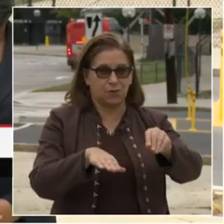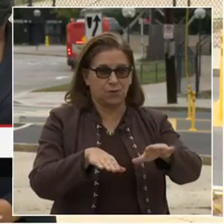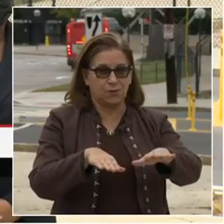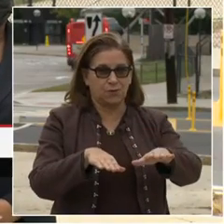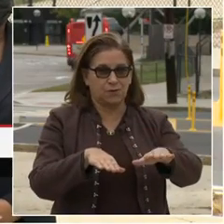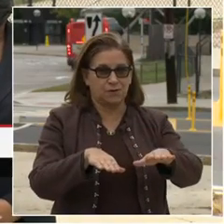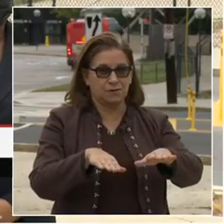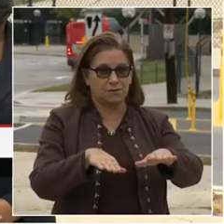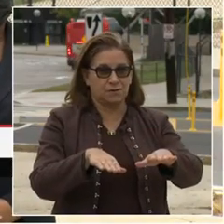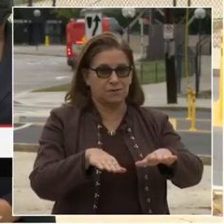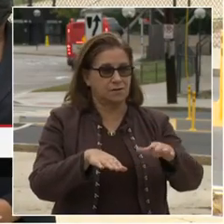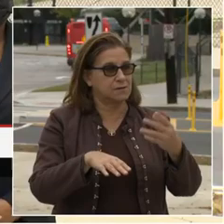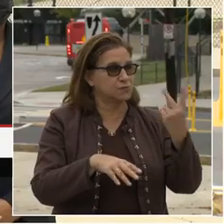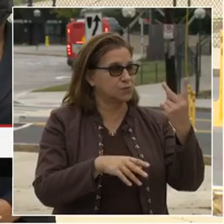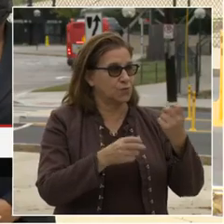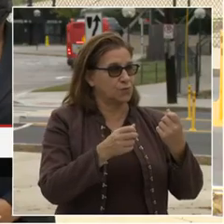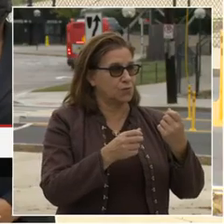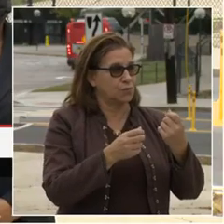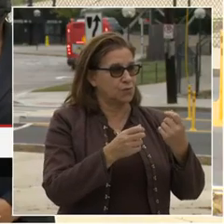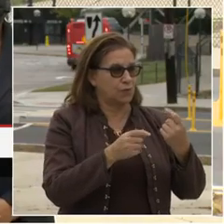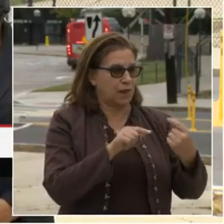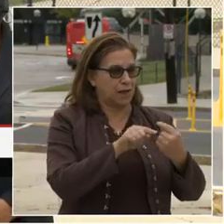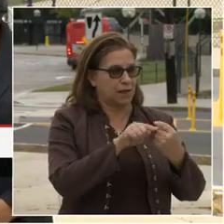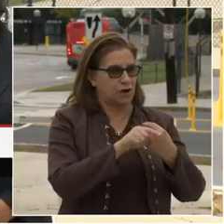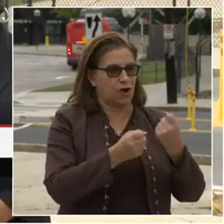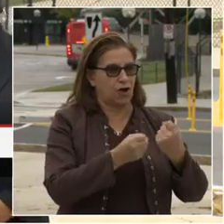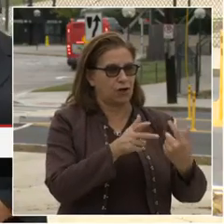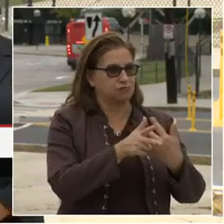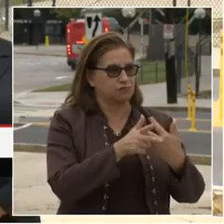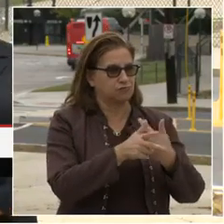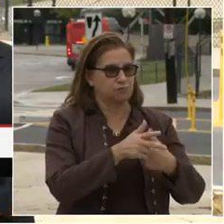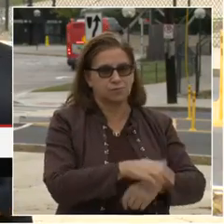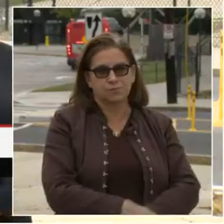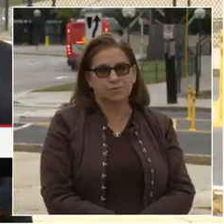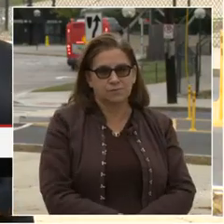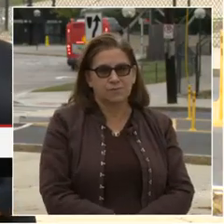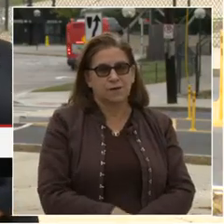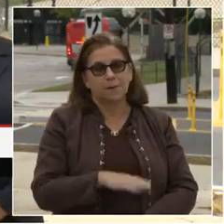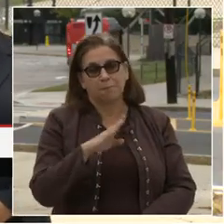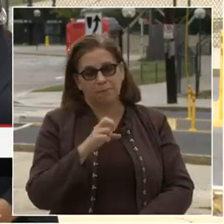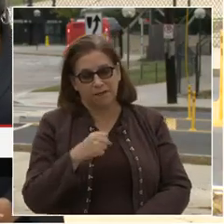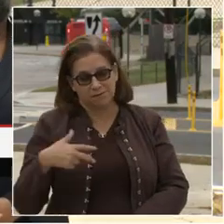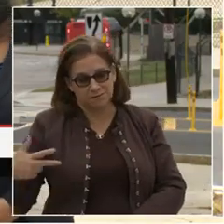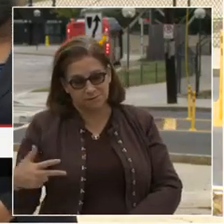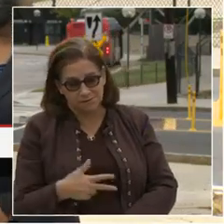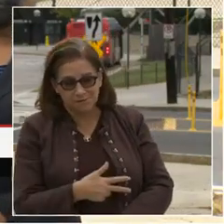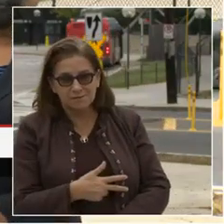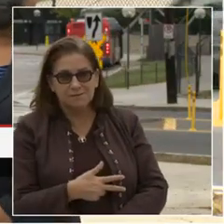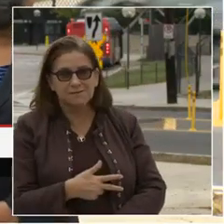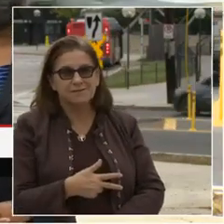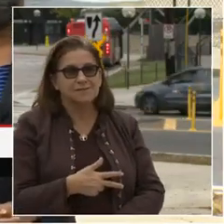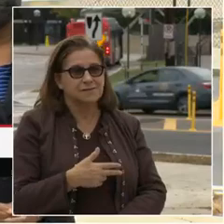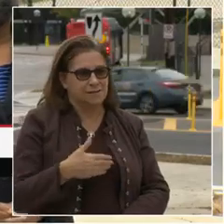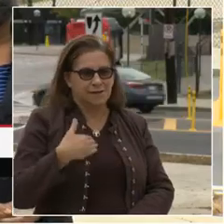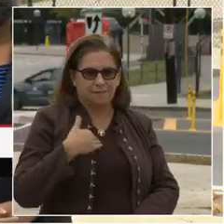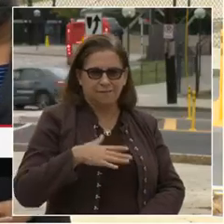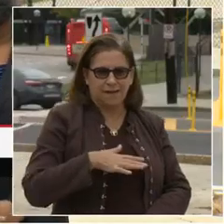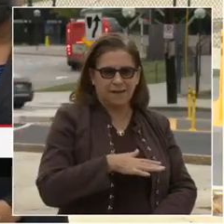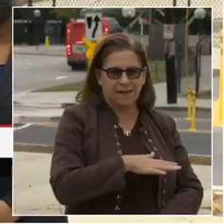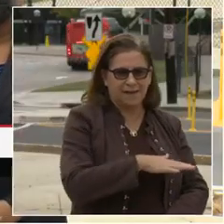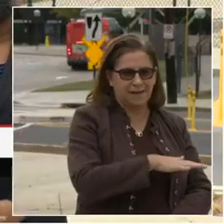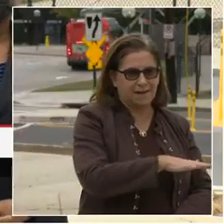two-way traffic. It was buses that went along. It connected to the metro station, the actual metro